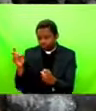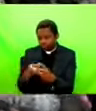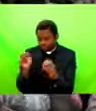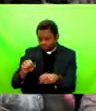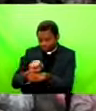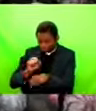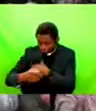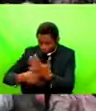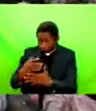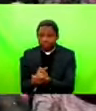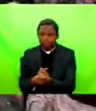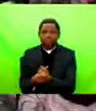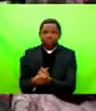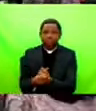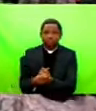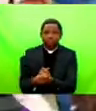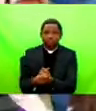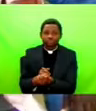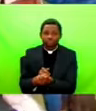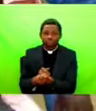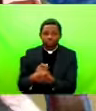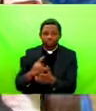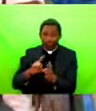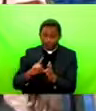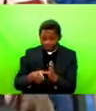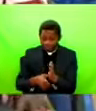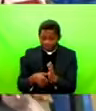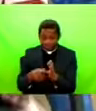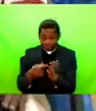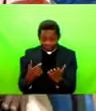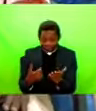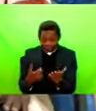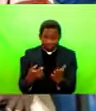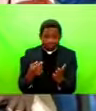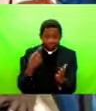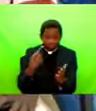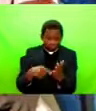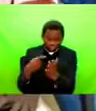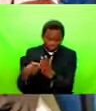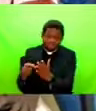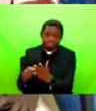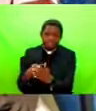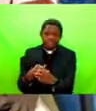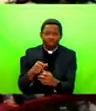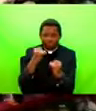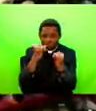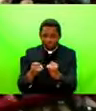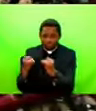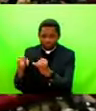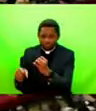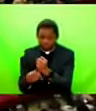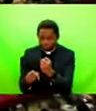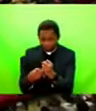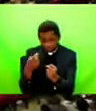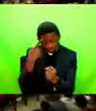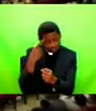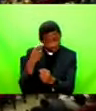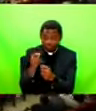Lastly, let us churn our individual funds as support for the proclamation of the